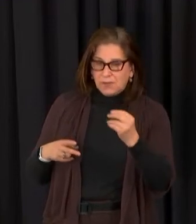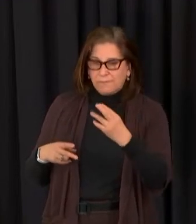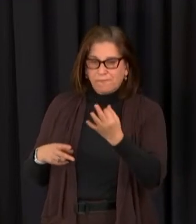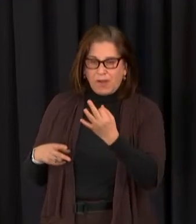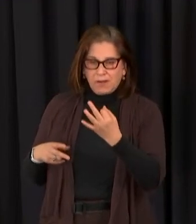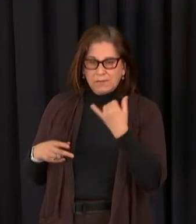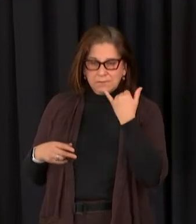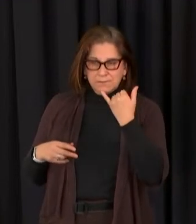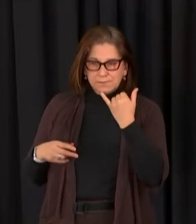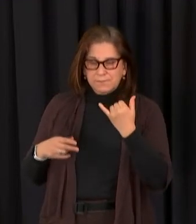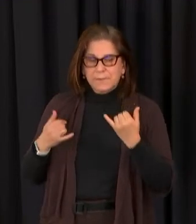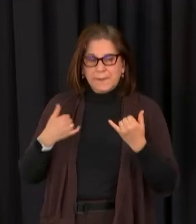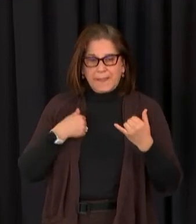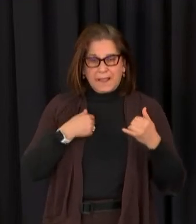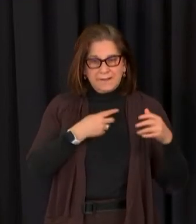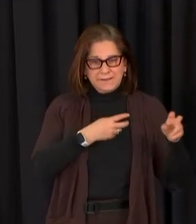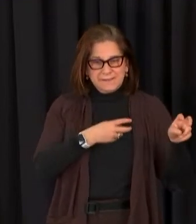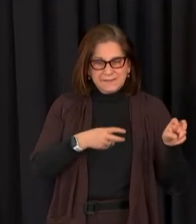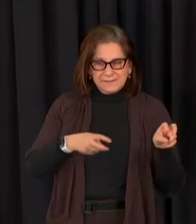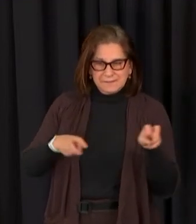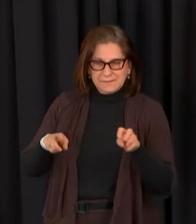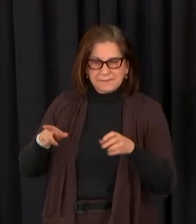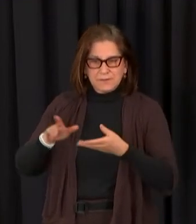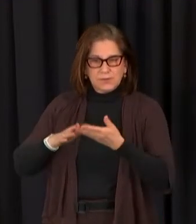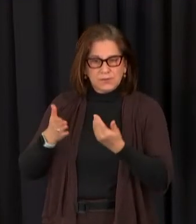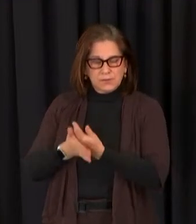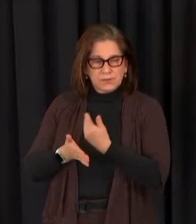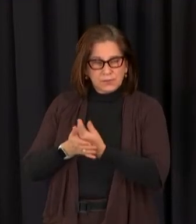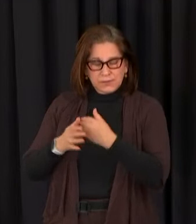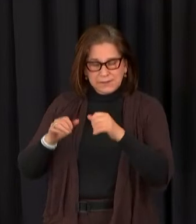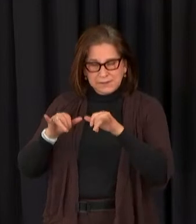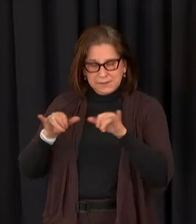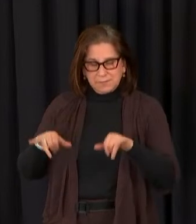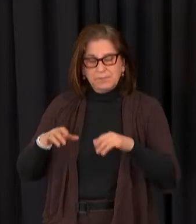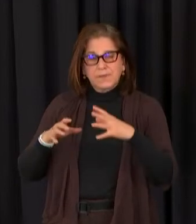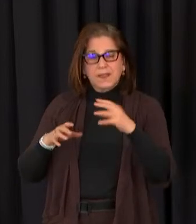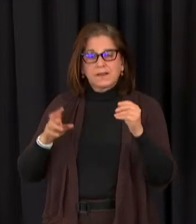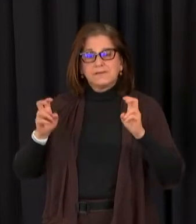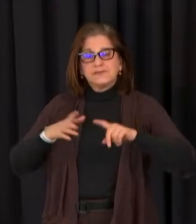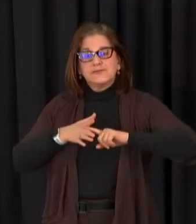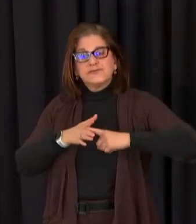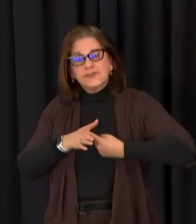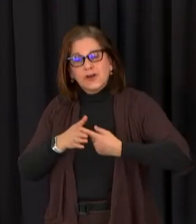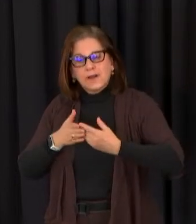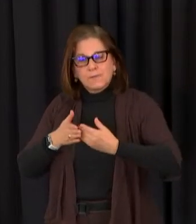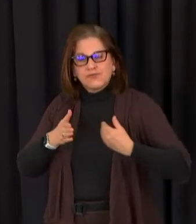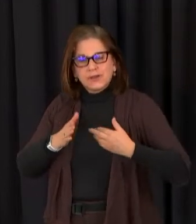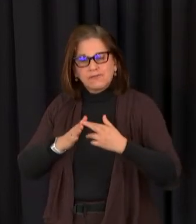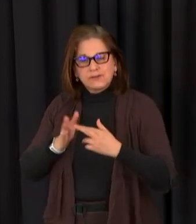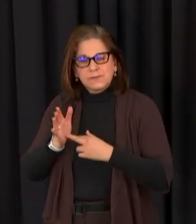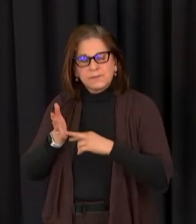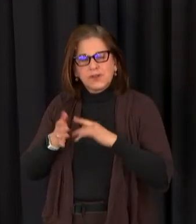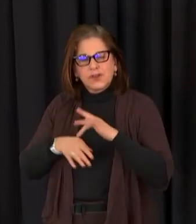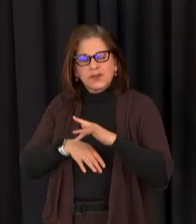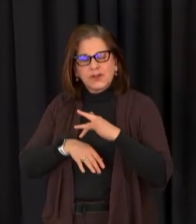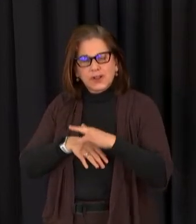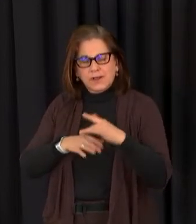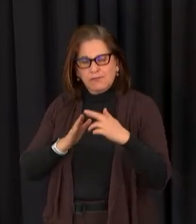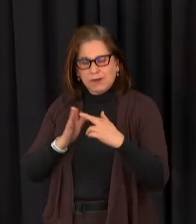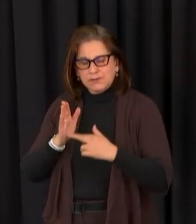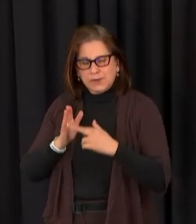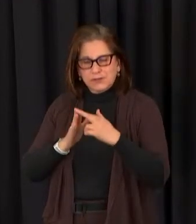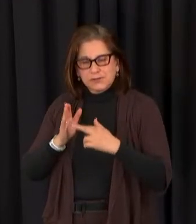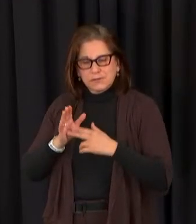where we're asking you to pre-register. You will include your identifying